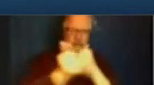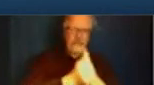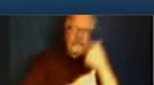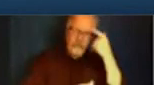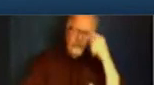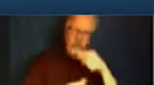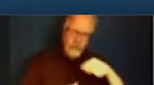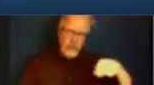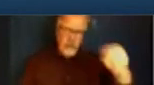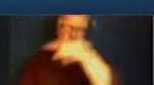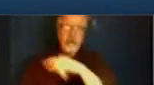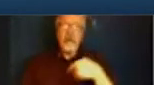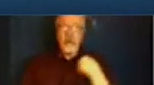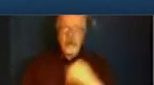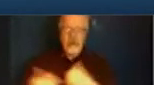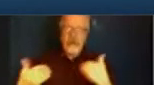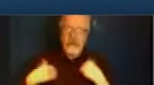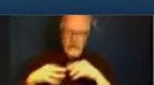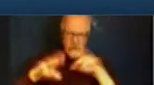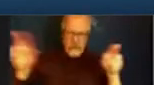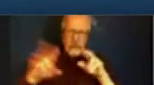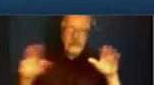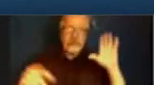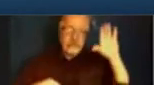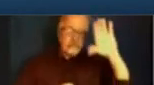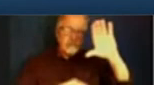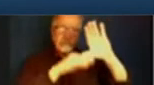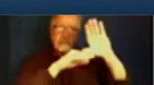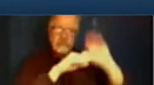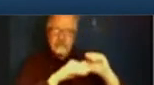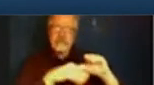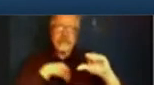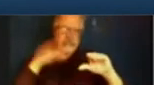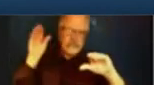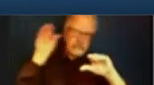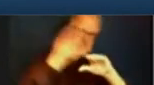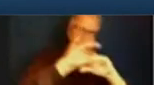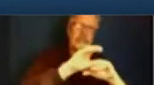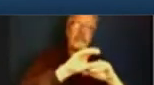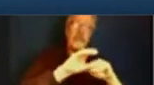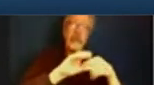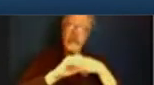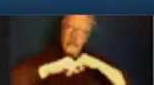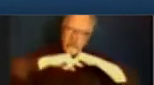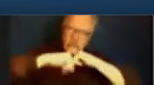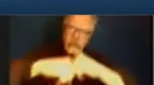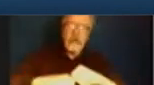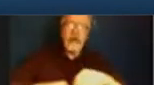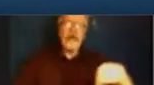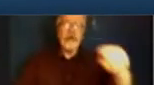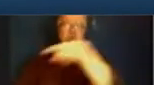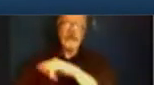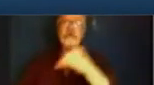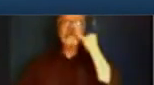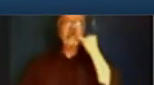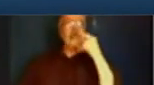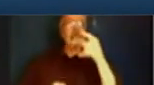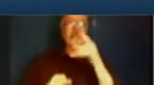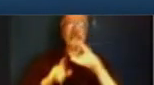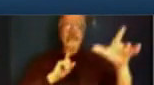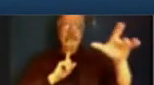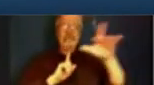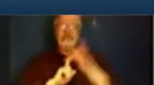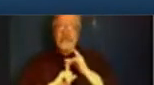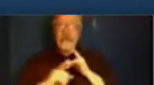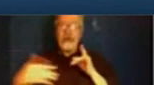to provide tests for the children around a child who might be positive. So we have the capability today,